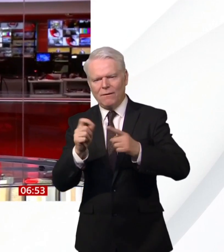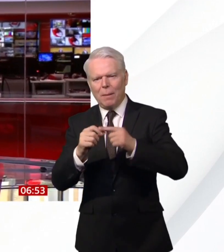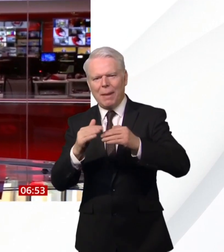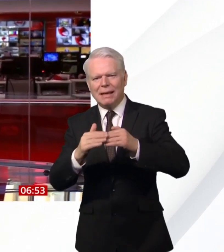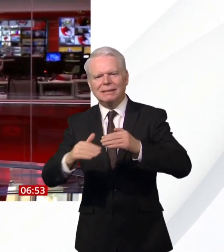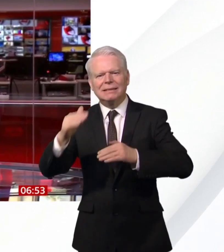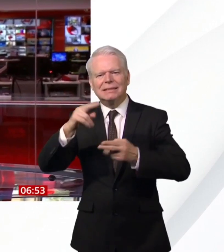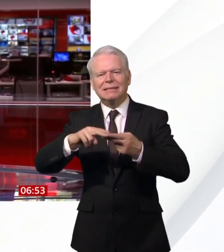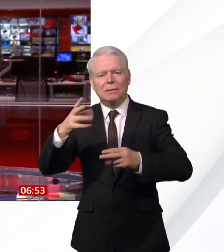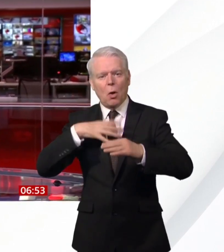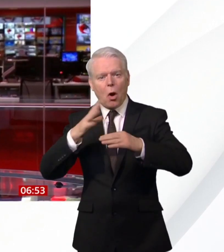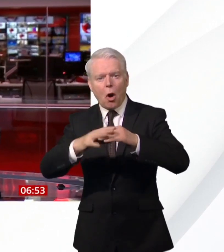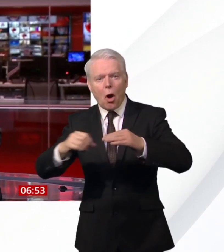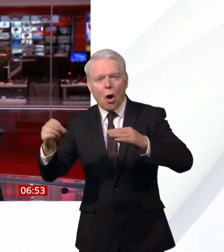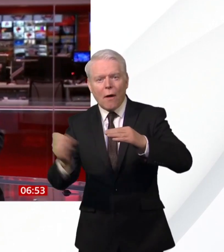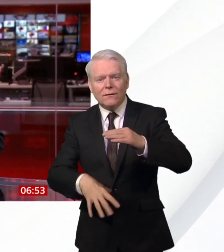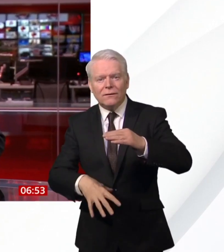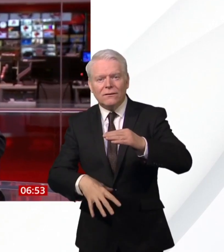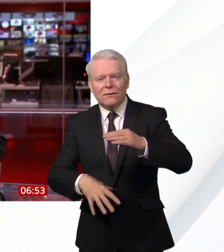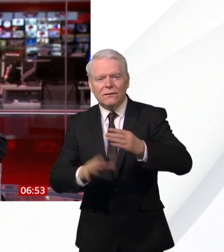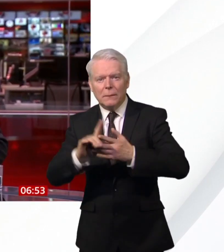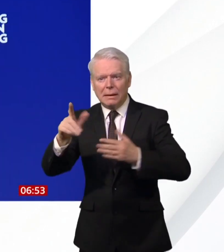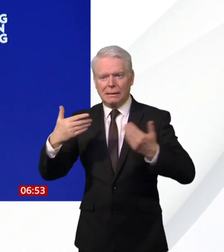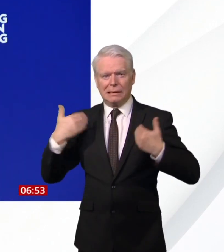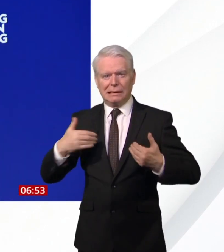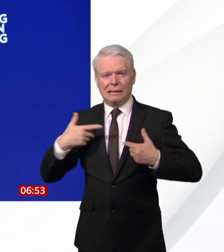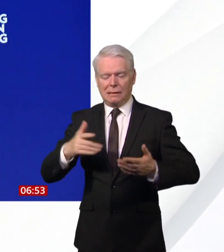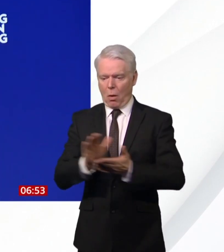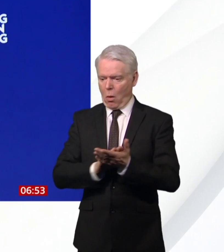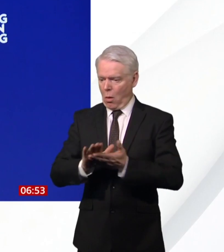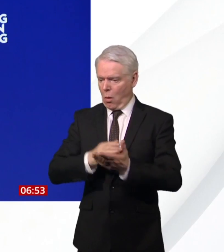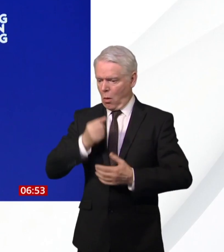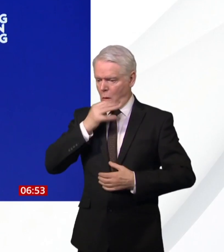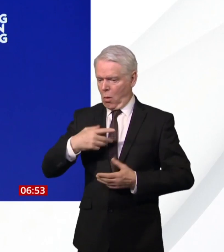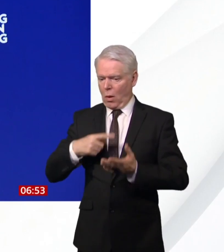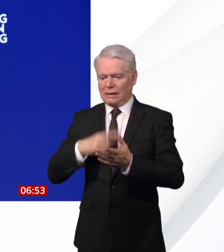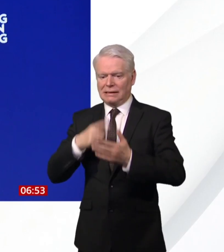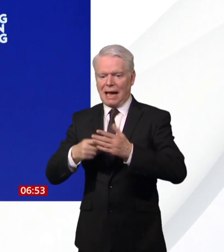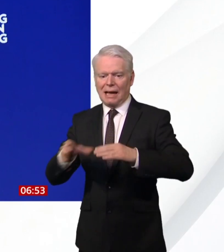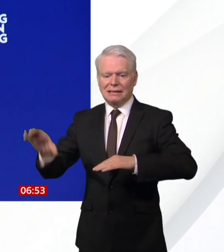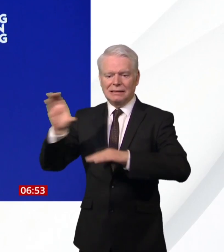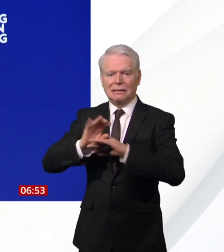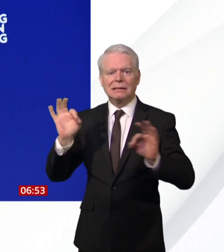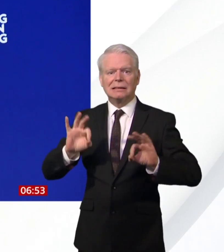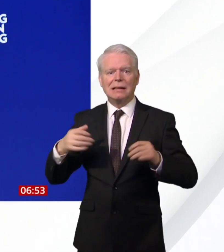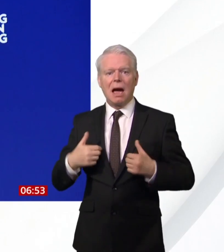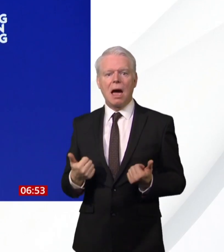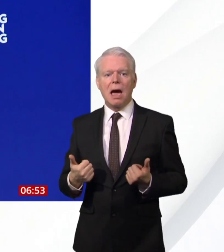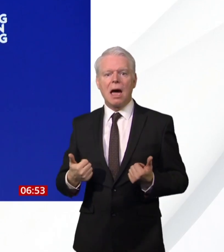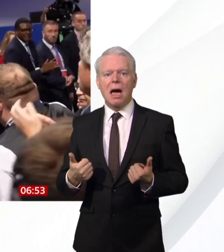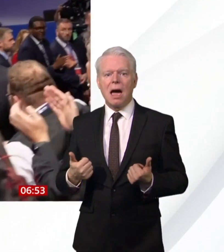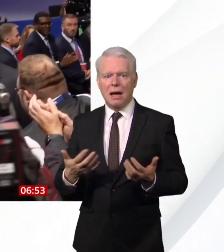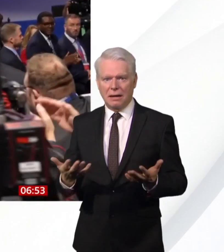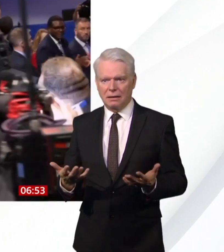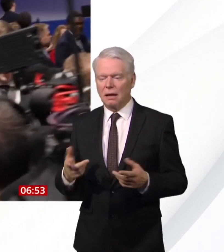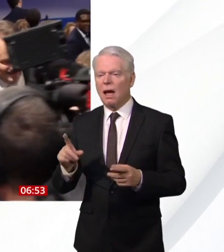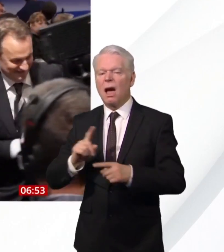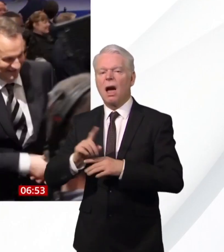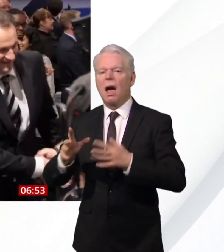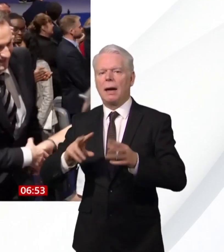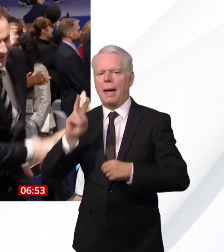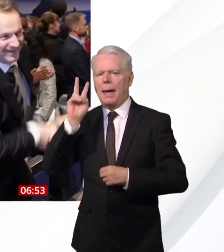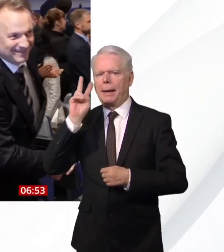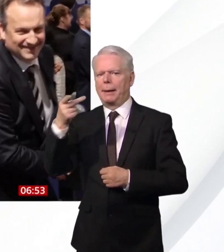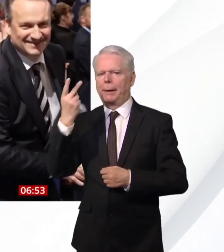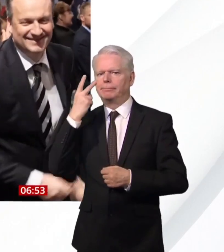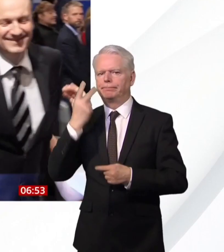government U-turn on its tax cut for higher earners. I get it, and I have listened. That was the speech of a